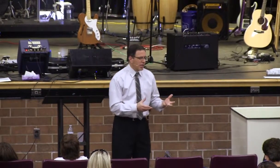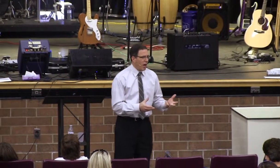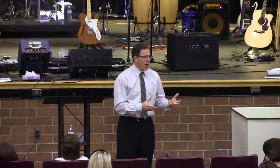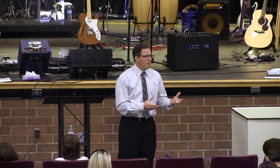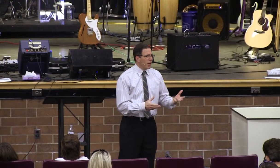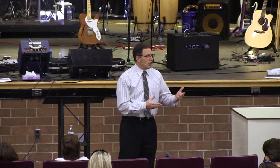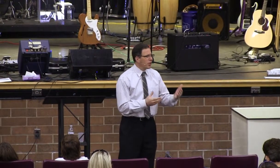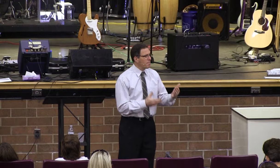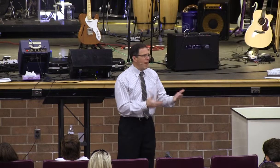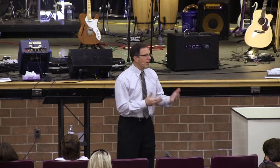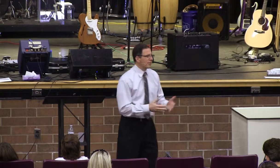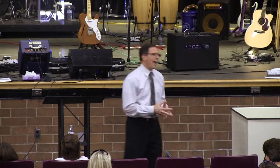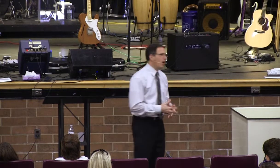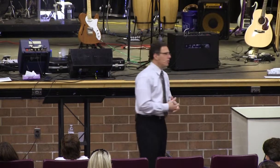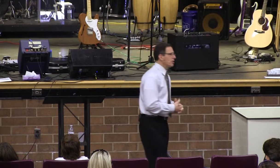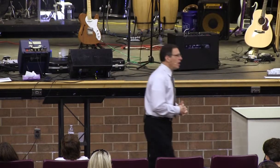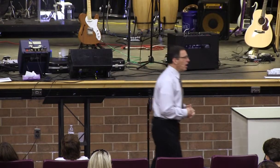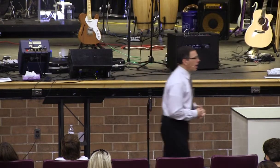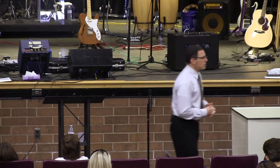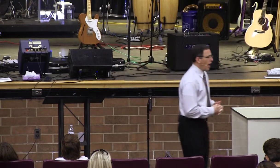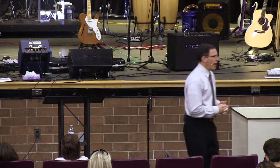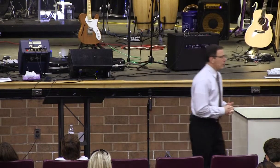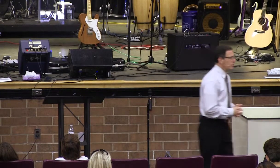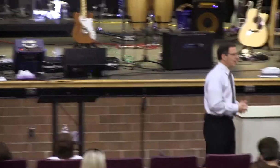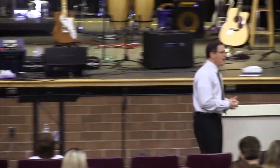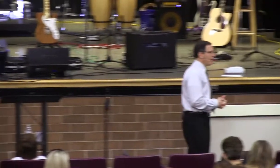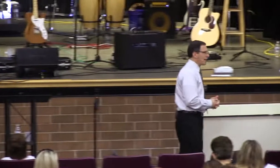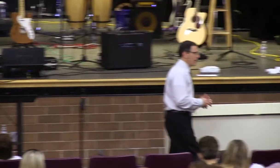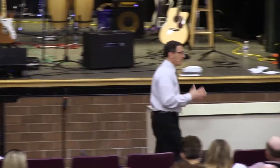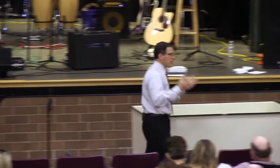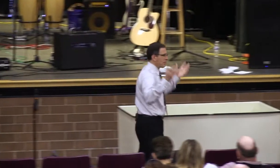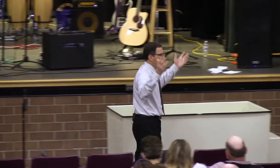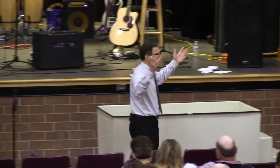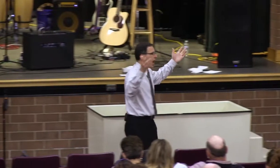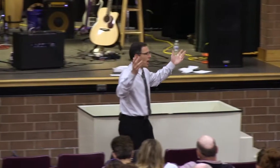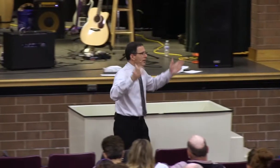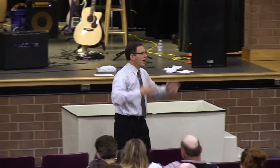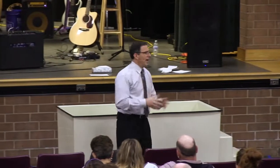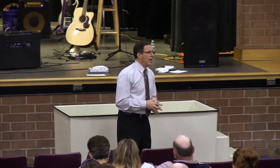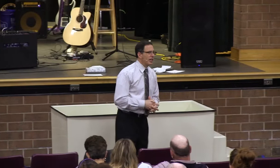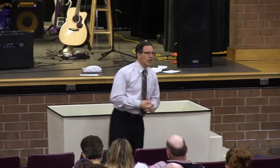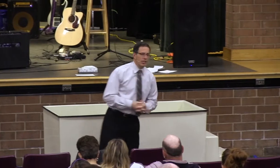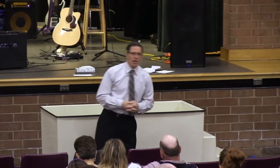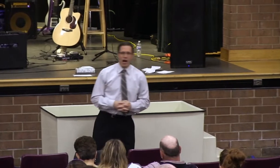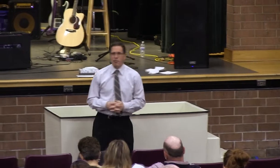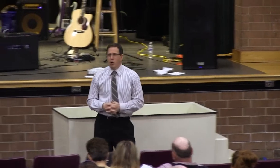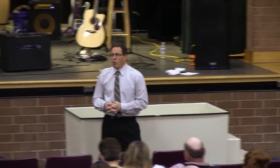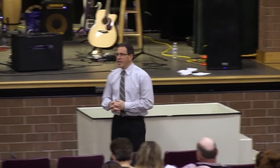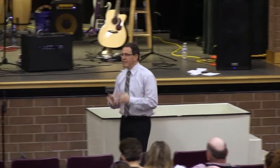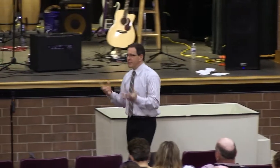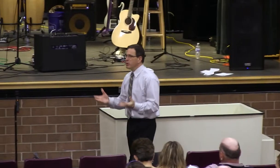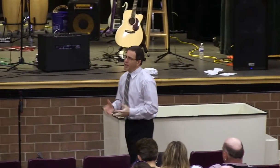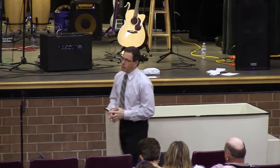Christians um couldn't bow down um to idols and except for their God and they couldn't